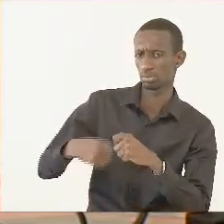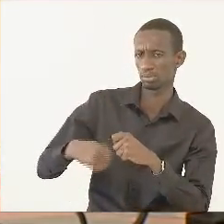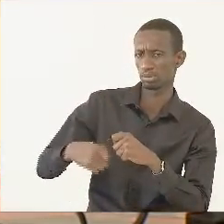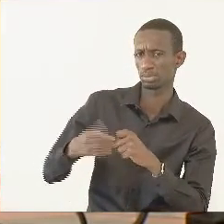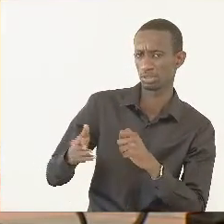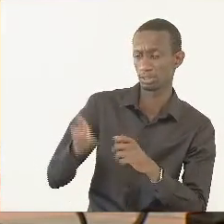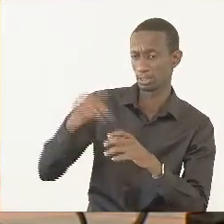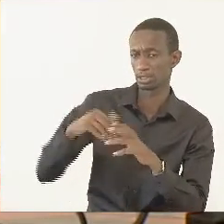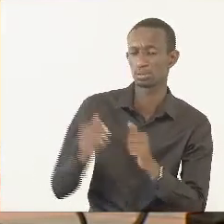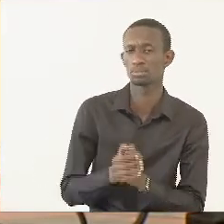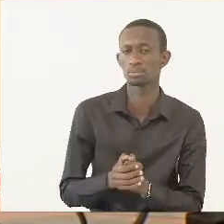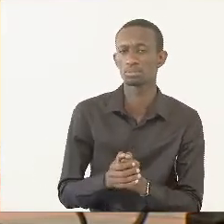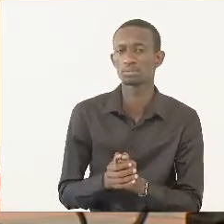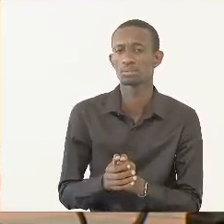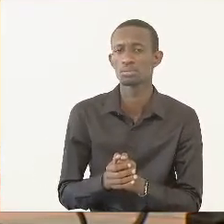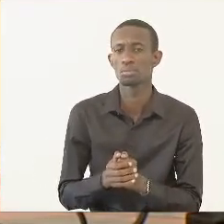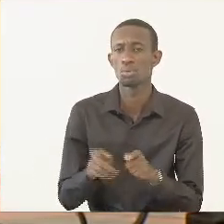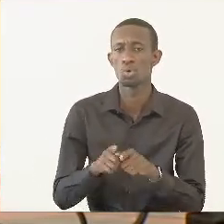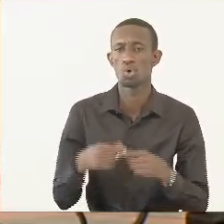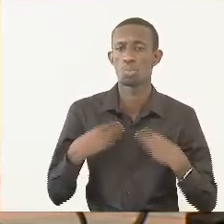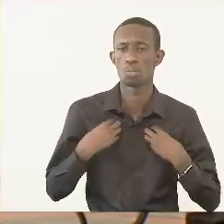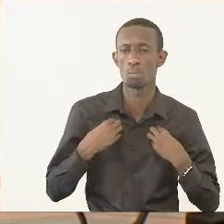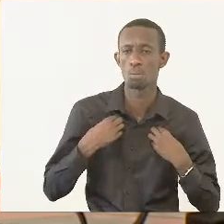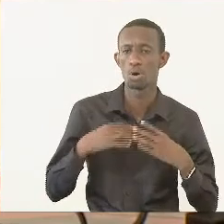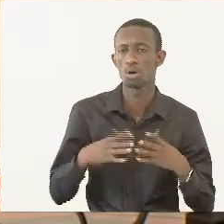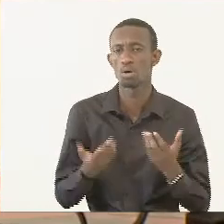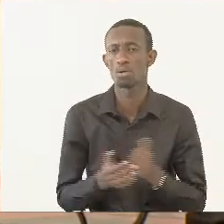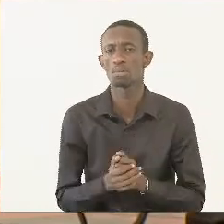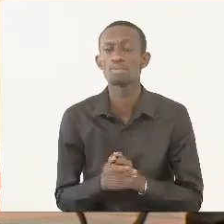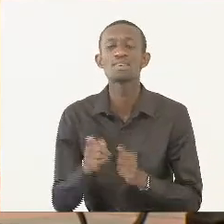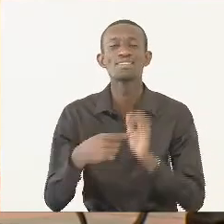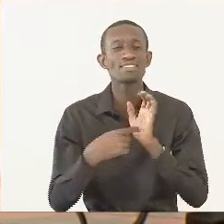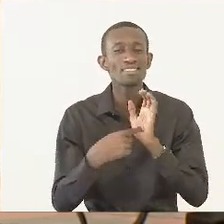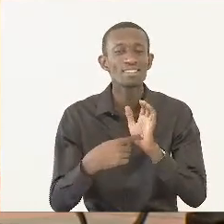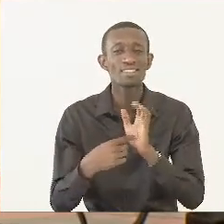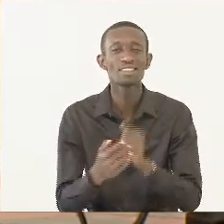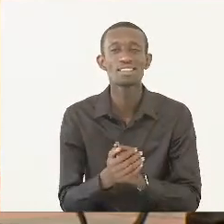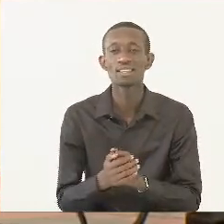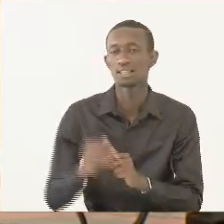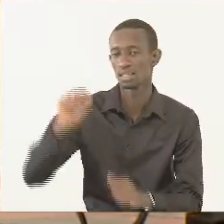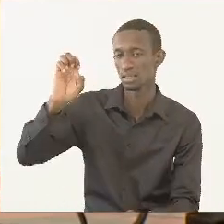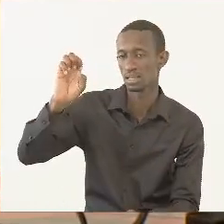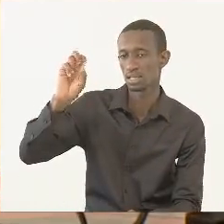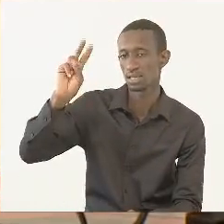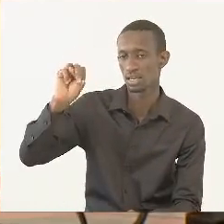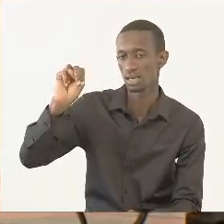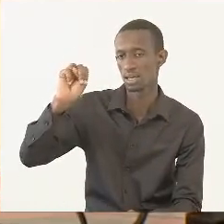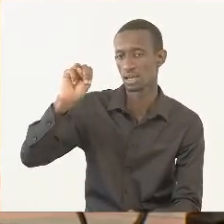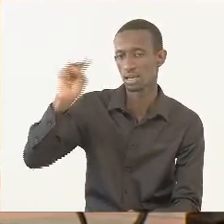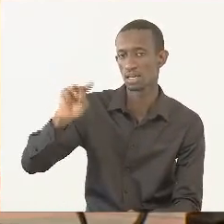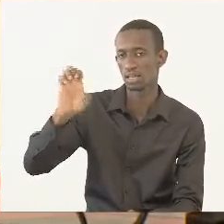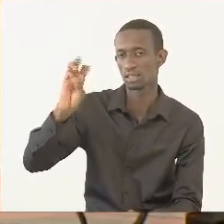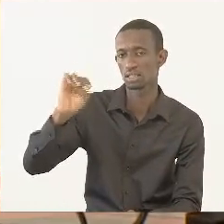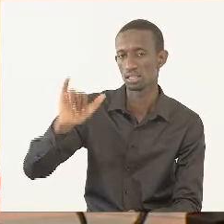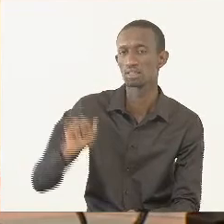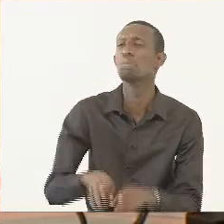section of your dressing or your bag represents an enzyme that breaks them down, the helicase,